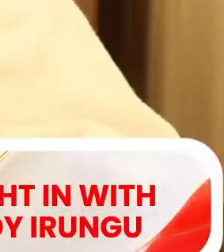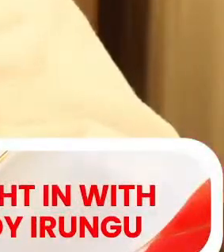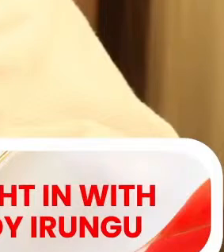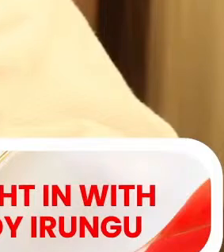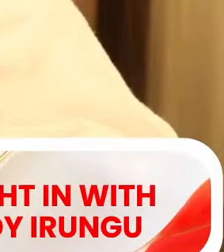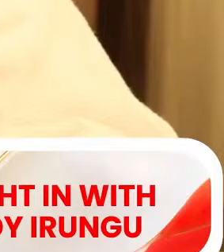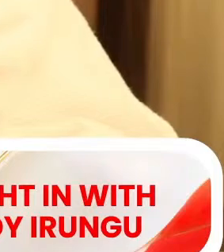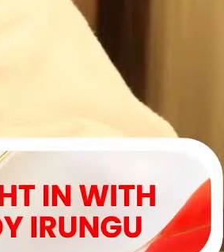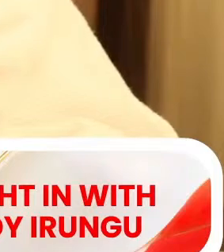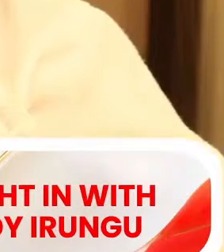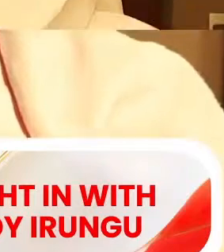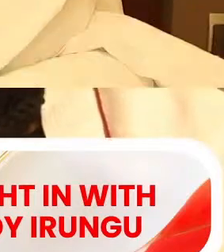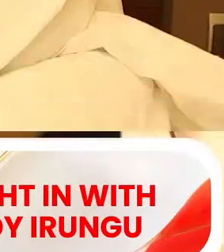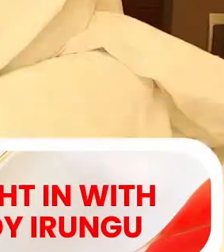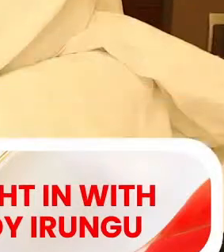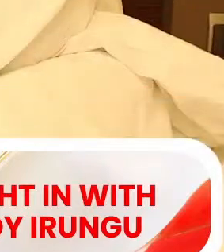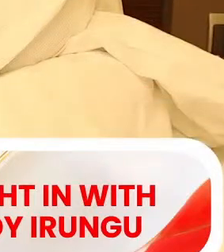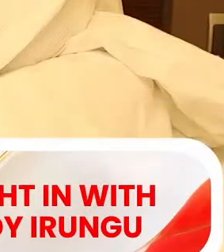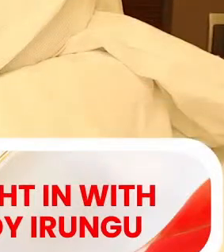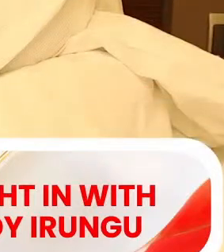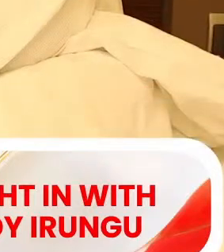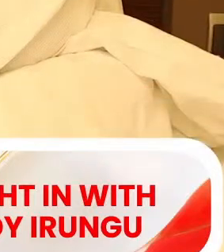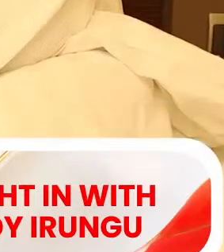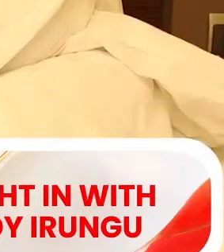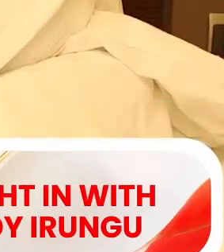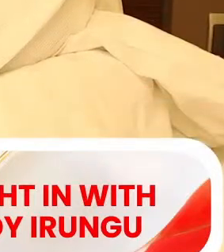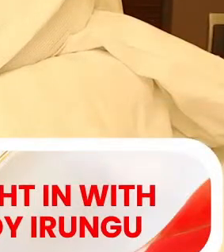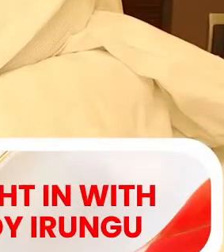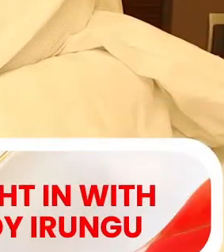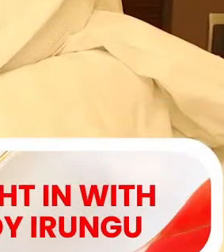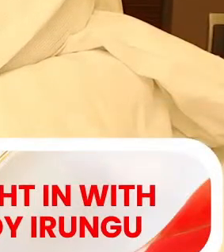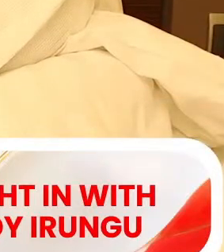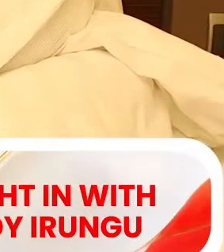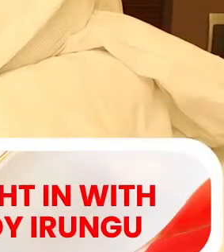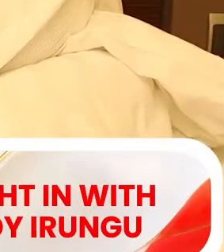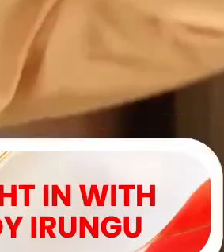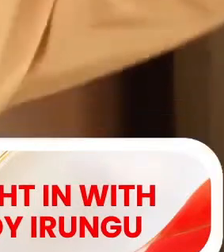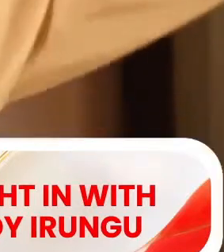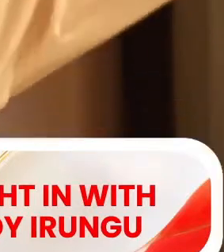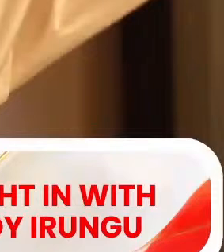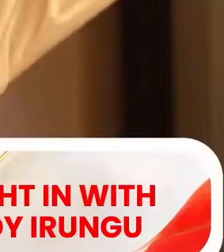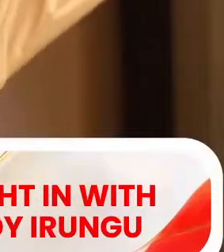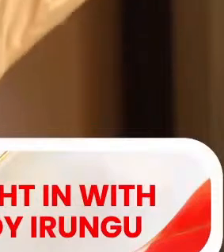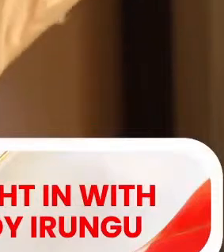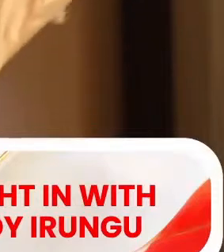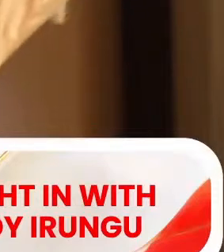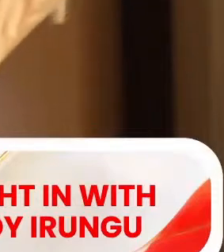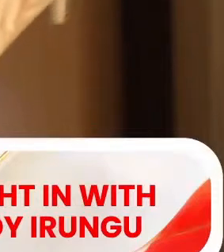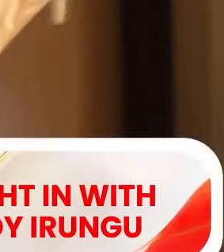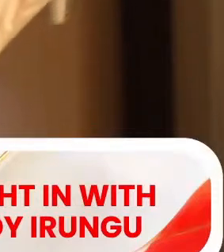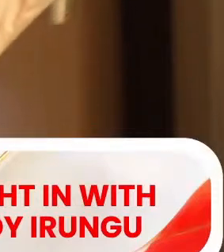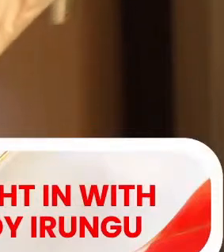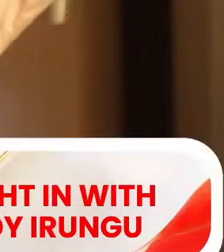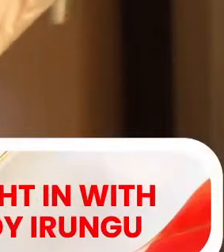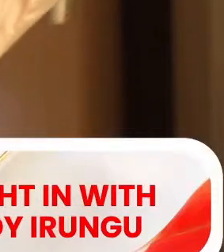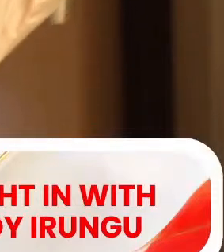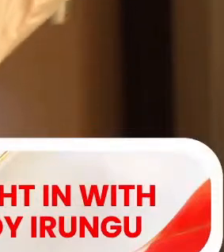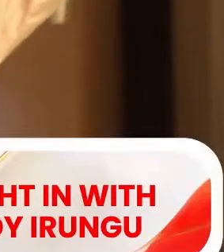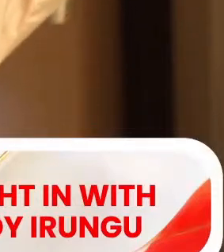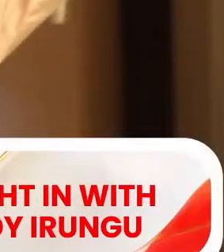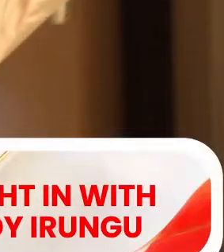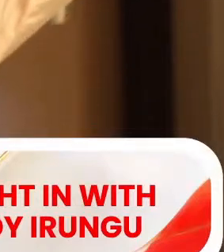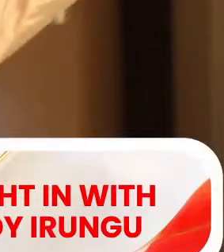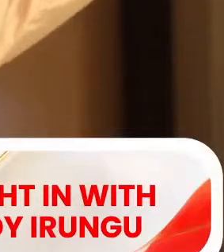for being with us on this journey, and for this upcoming season, we will bring you more empowering